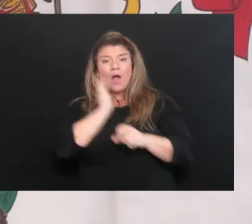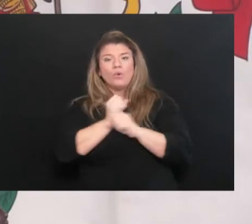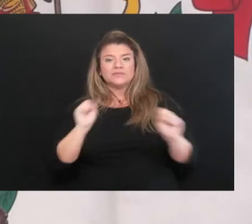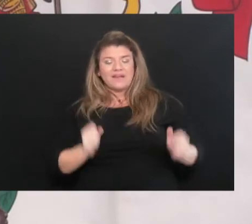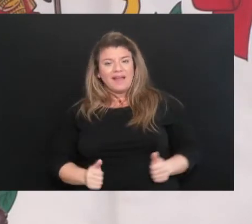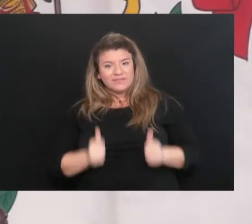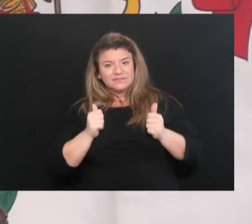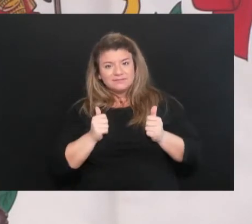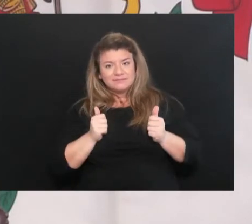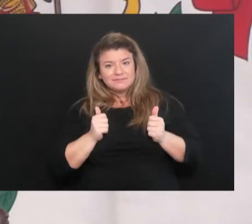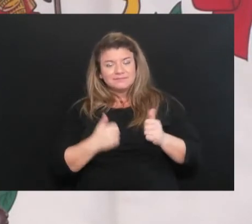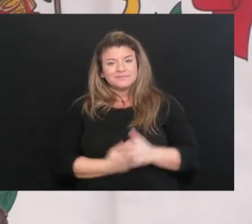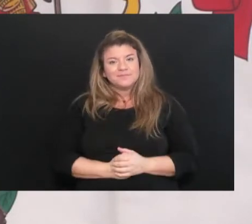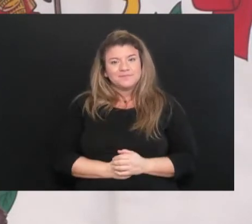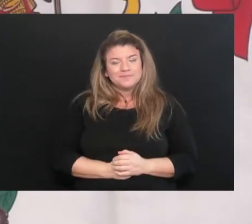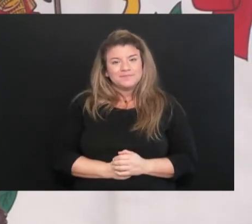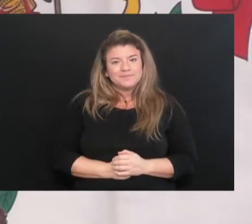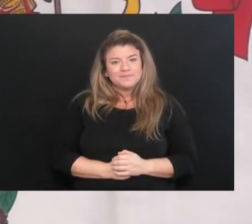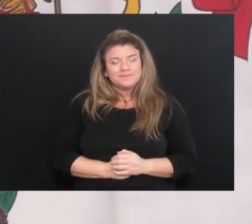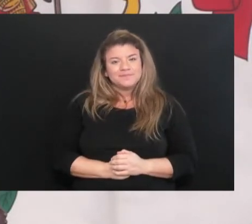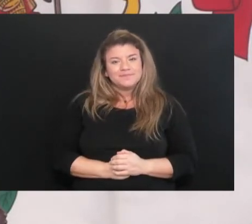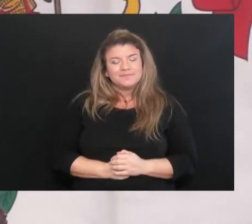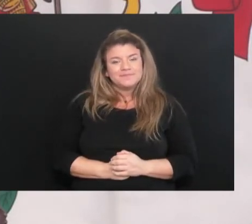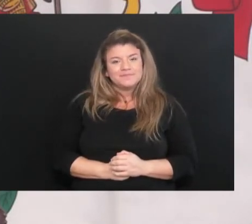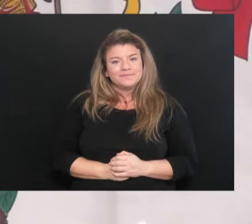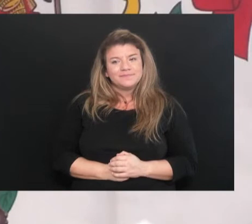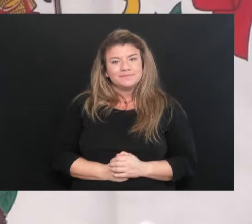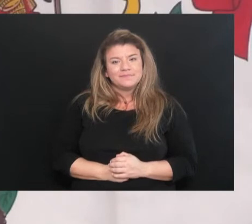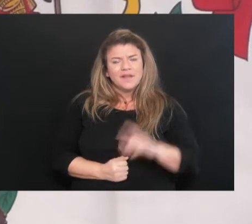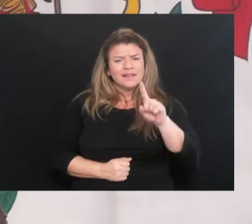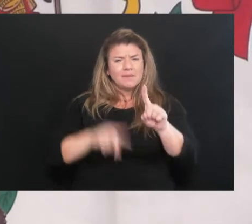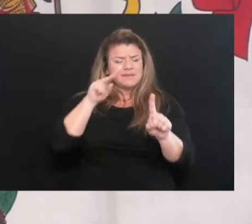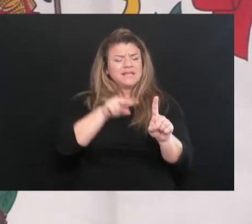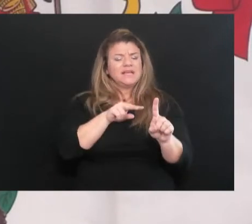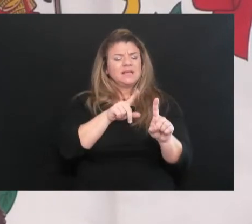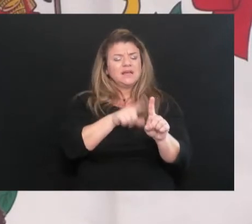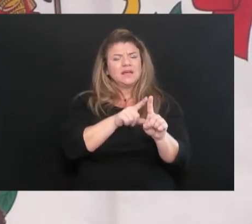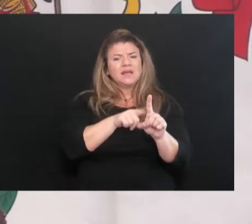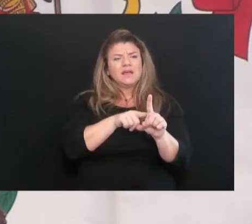lives. Let me just see here where,